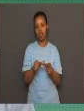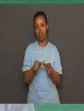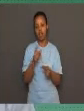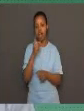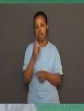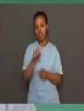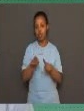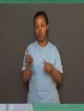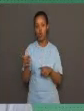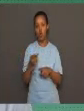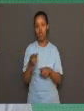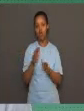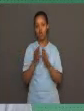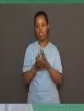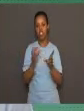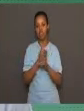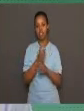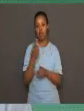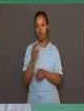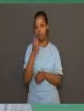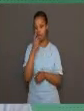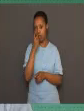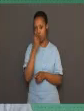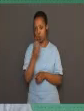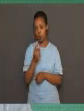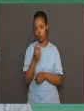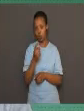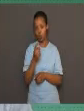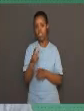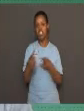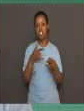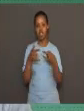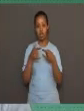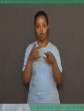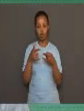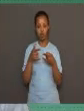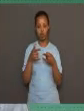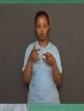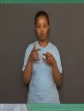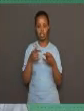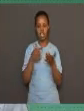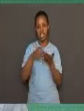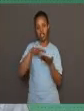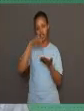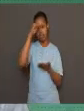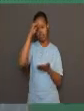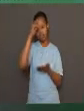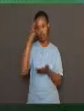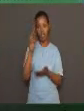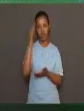events or experiences might require the species to demonstrate this knowledge.